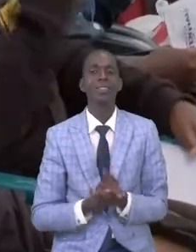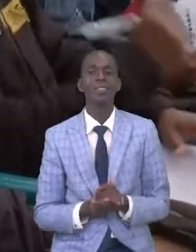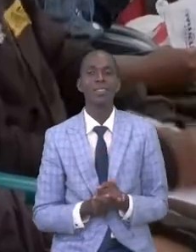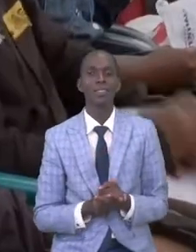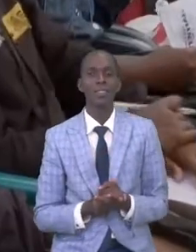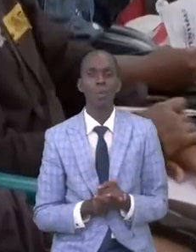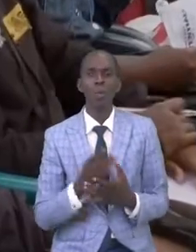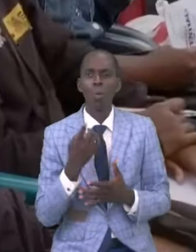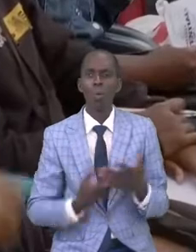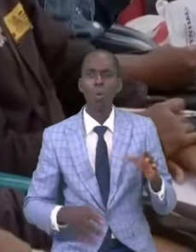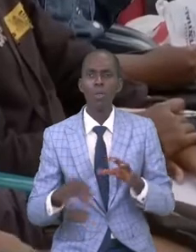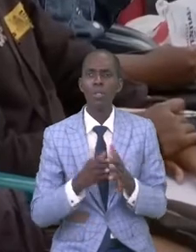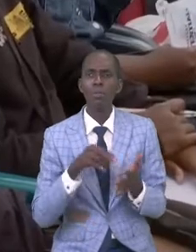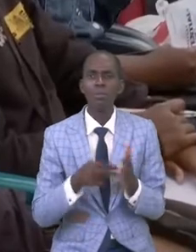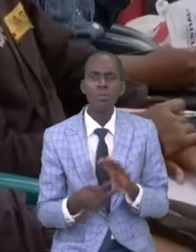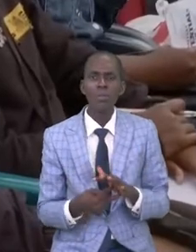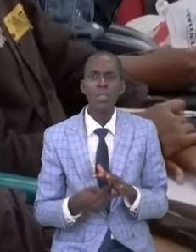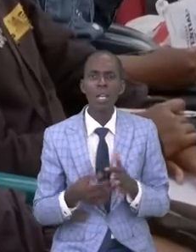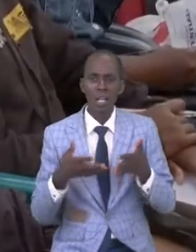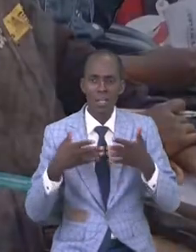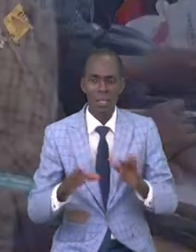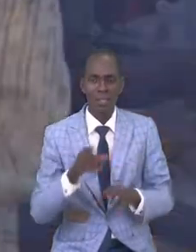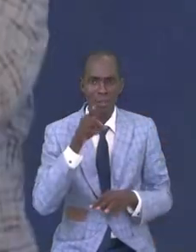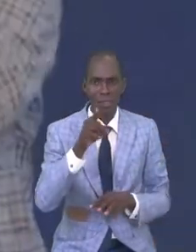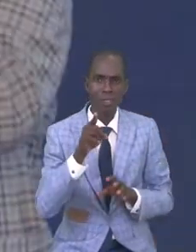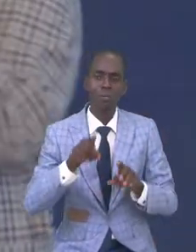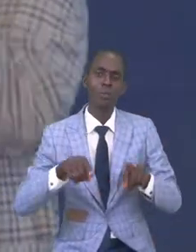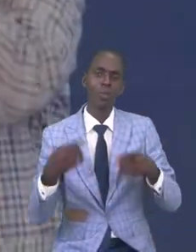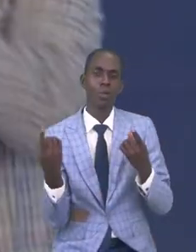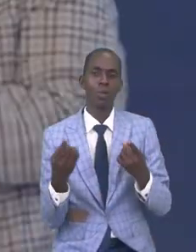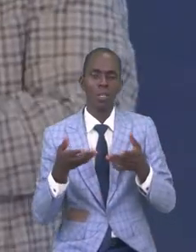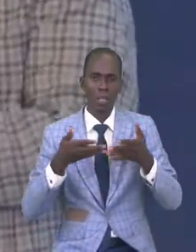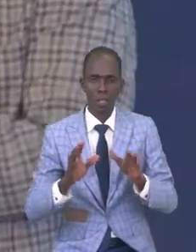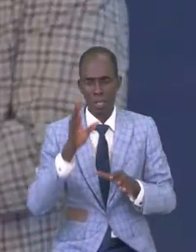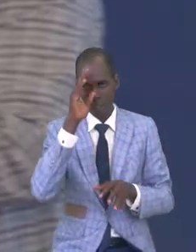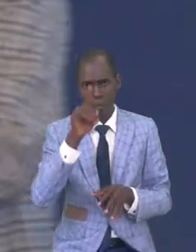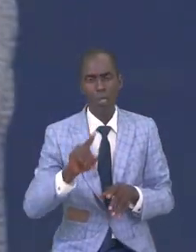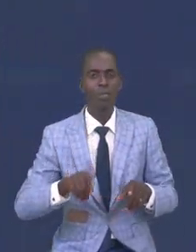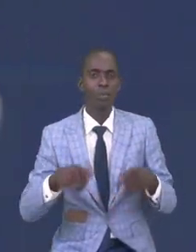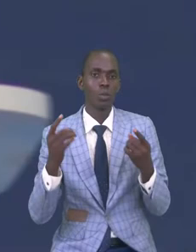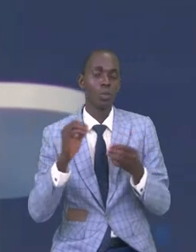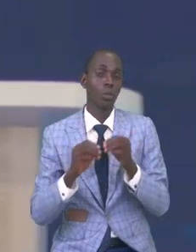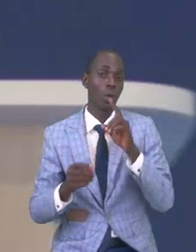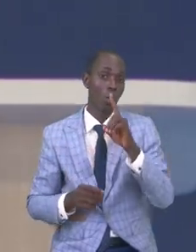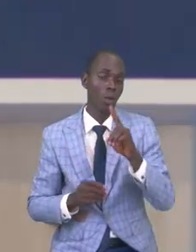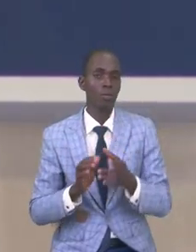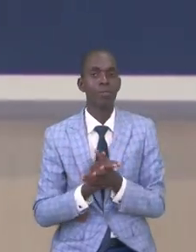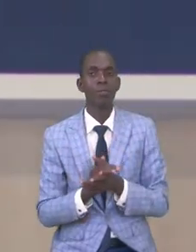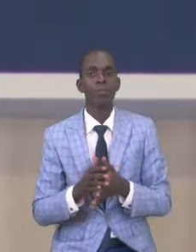What does that mean? Let him go. Let him go. Number one, let him